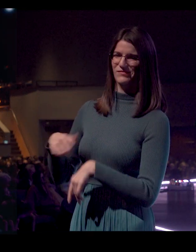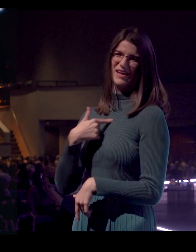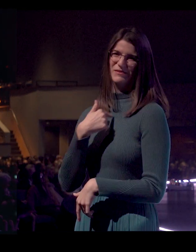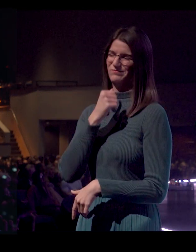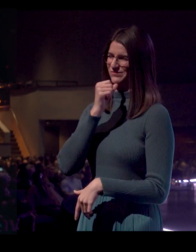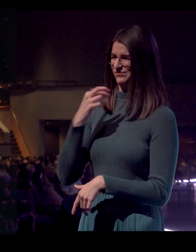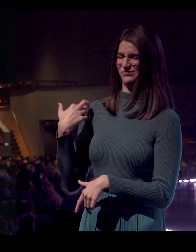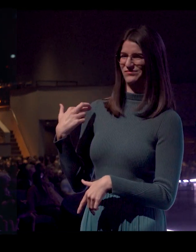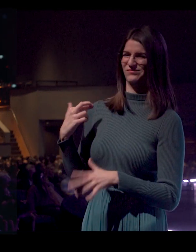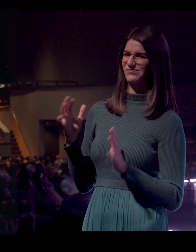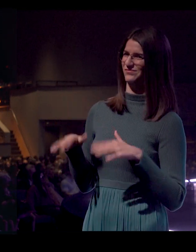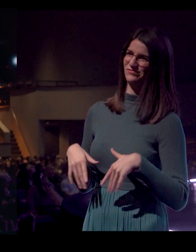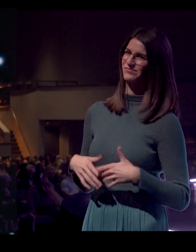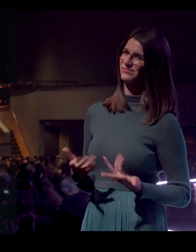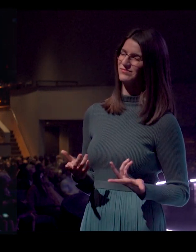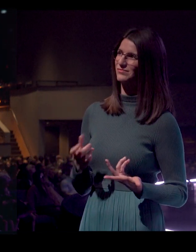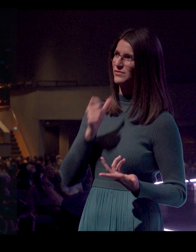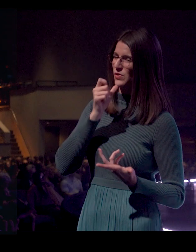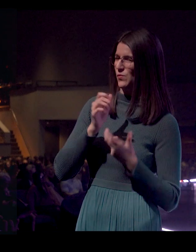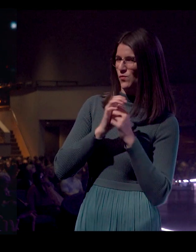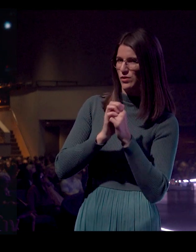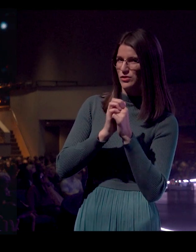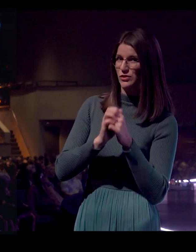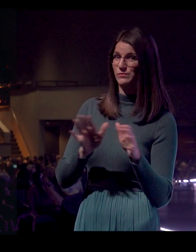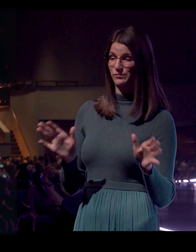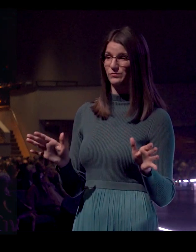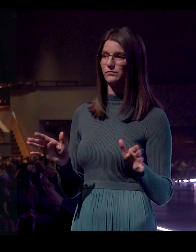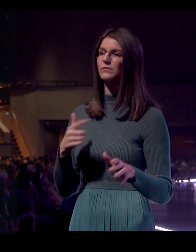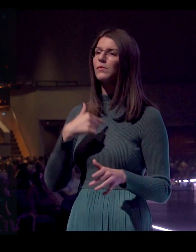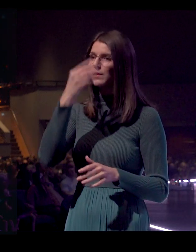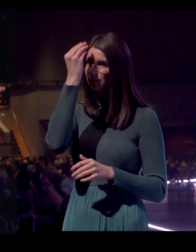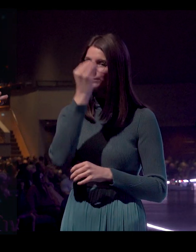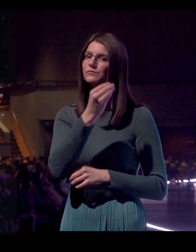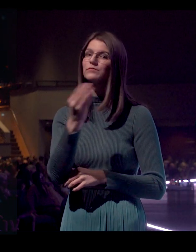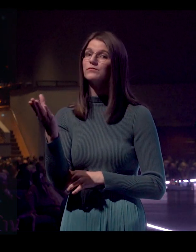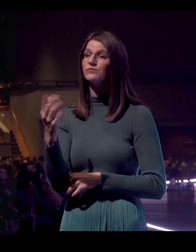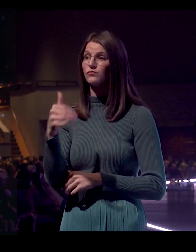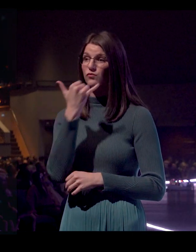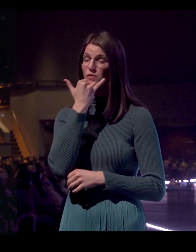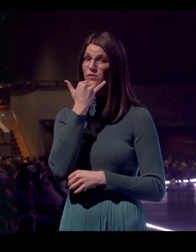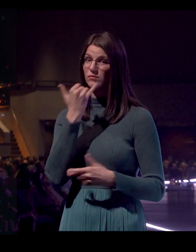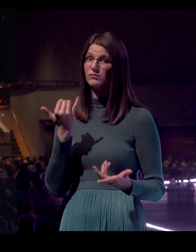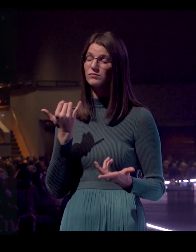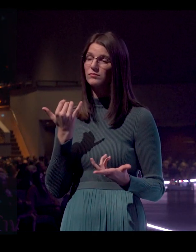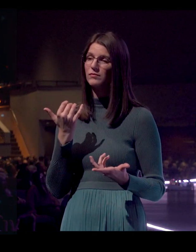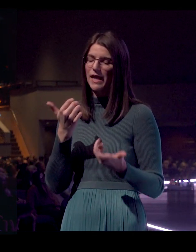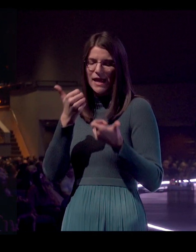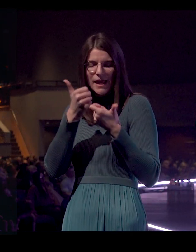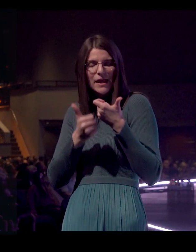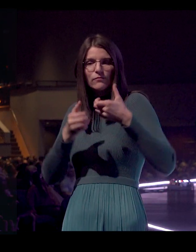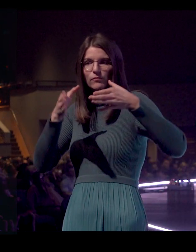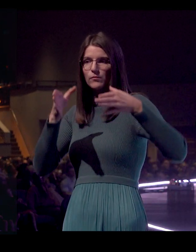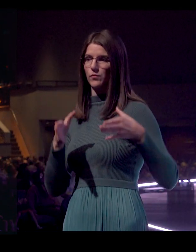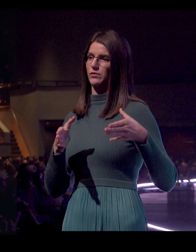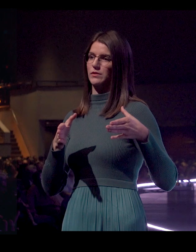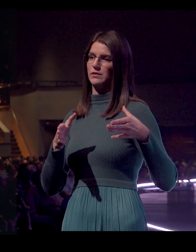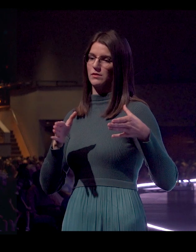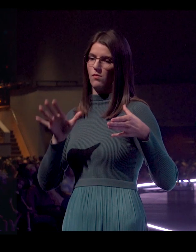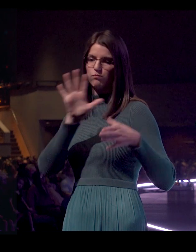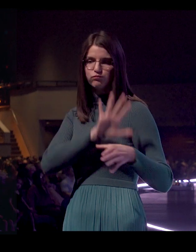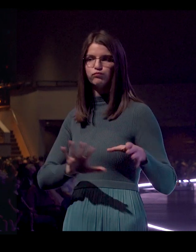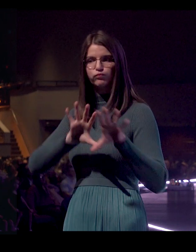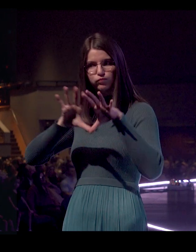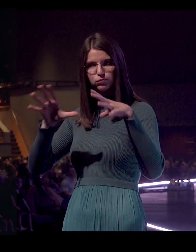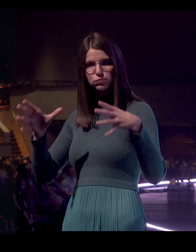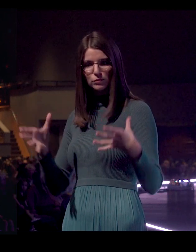tell you, you're wrong. Every single person on planet Earth worships. Did you know that?